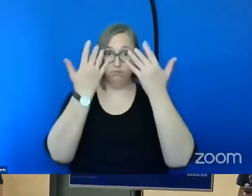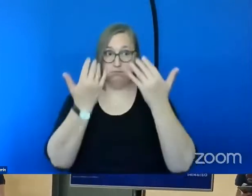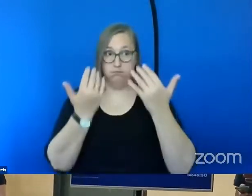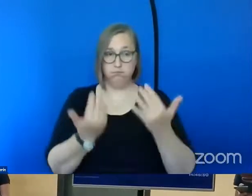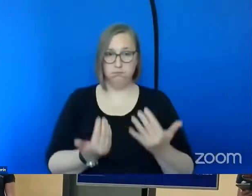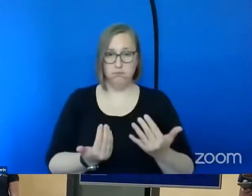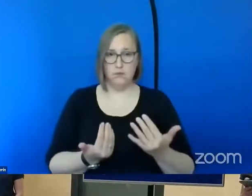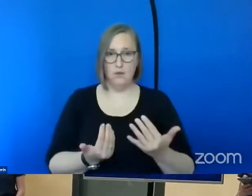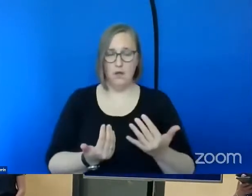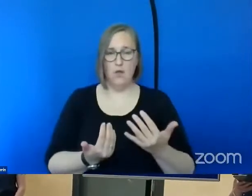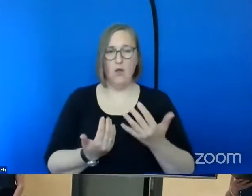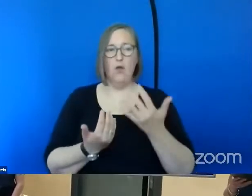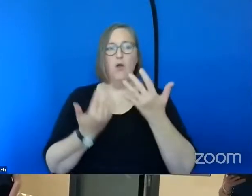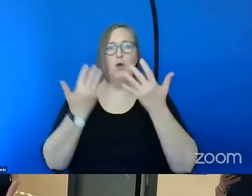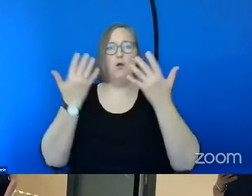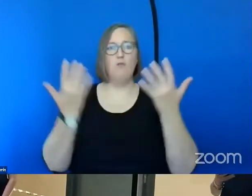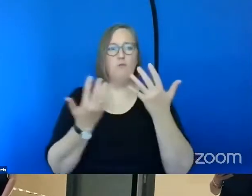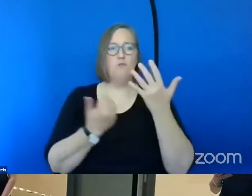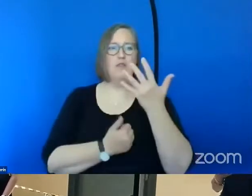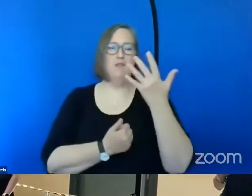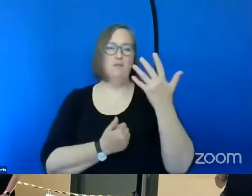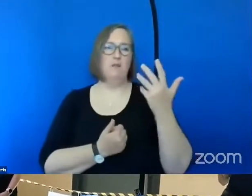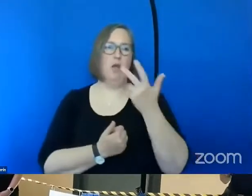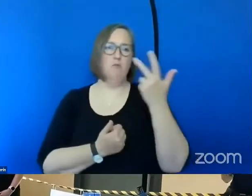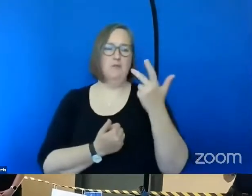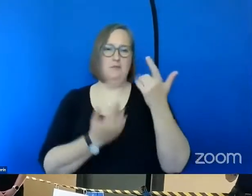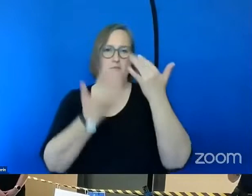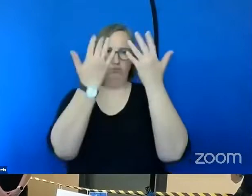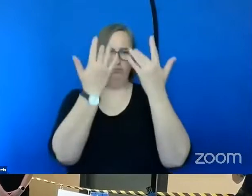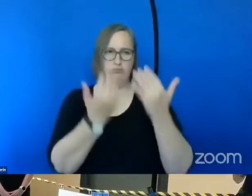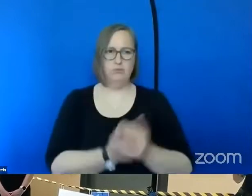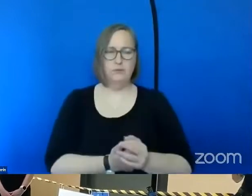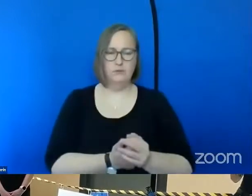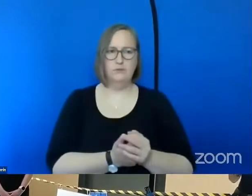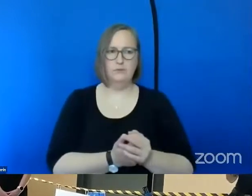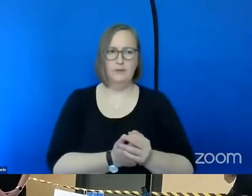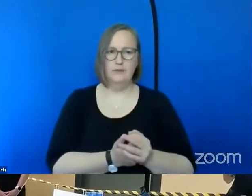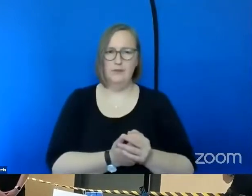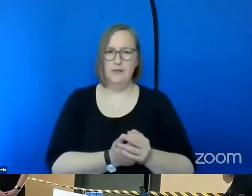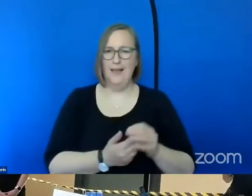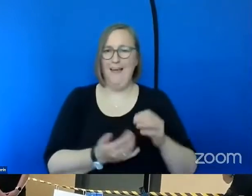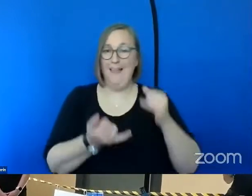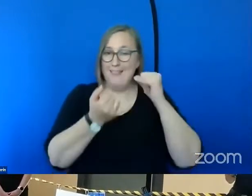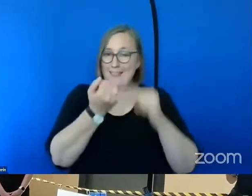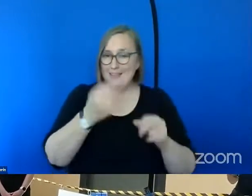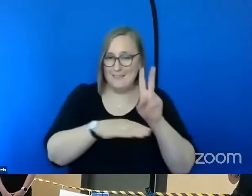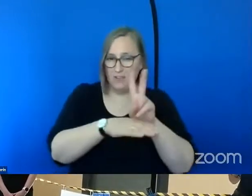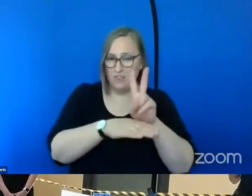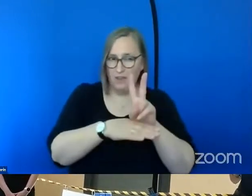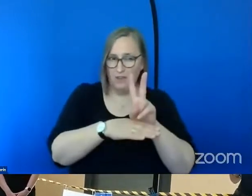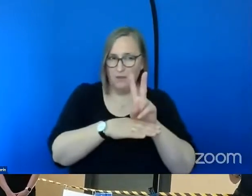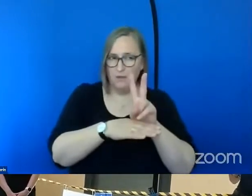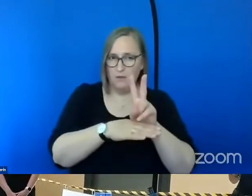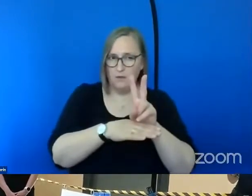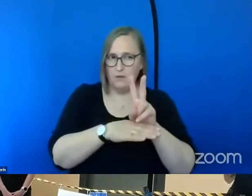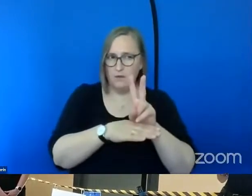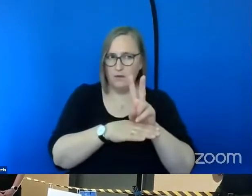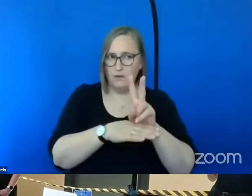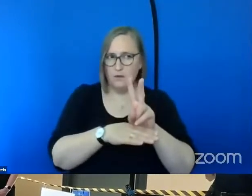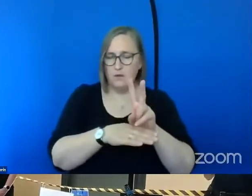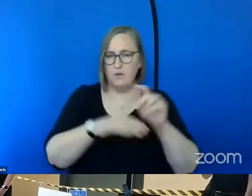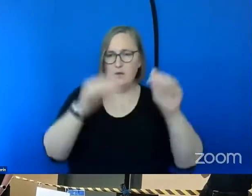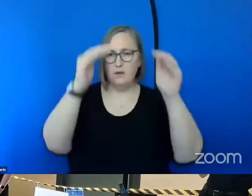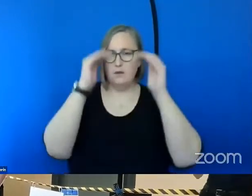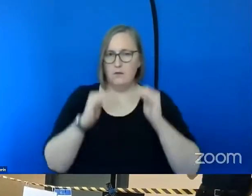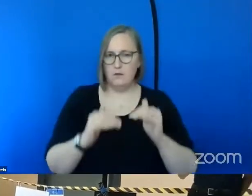for Tony Forsberg. We're at 5 seconds. Remember, 8 objects need to be picked up from one table and